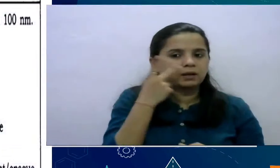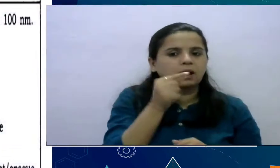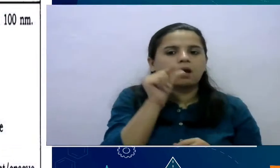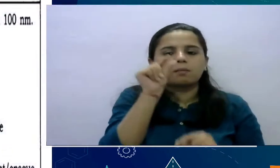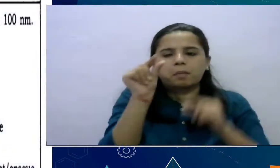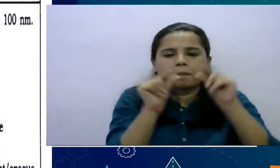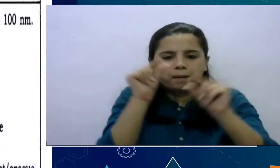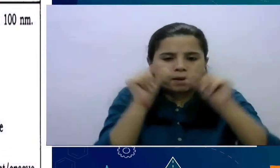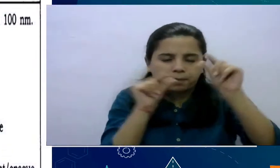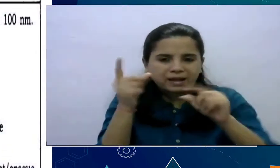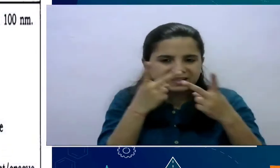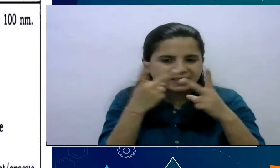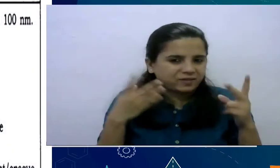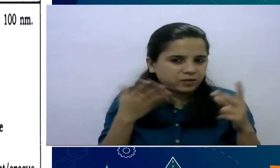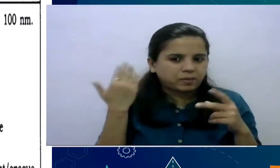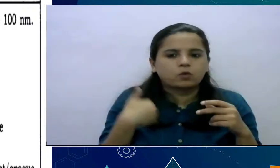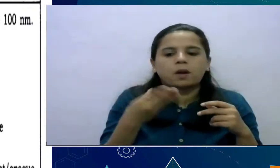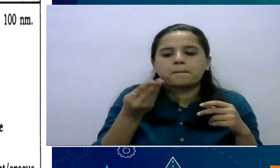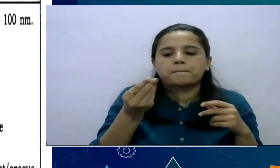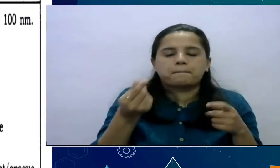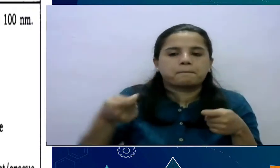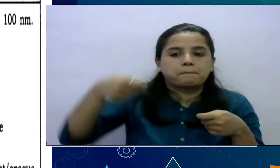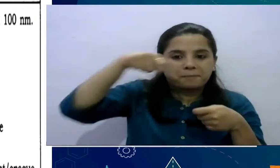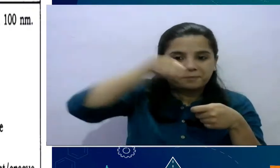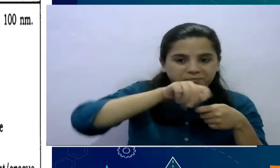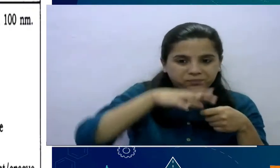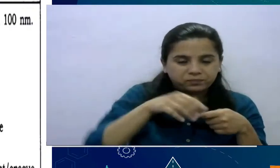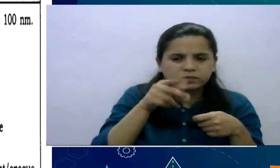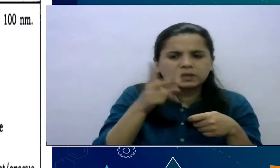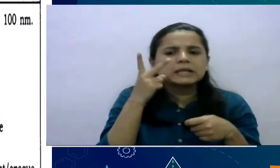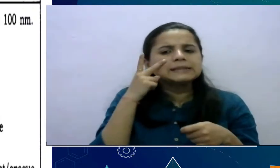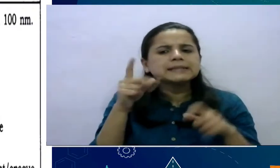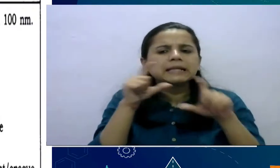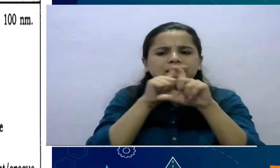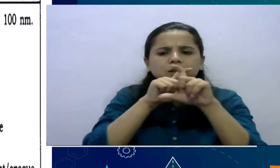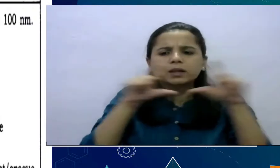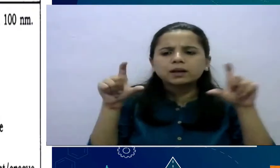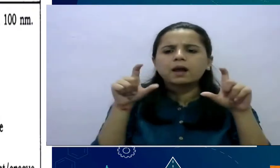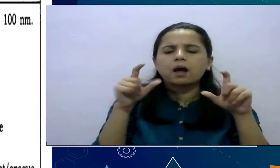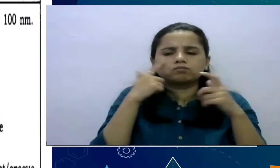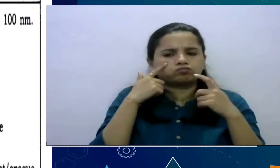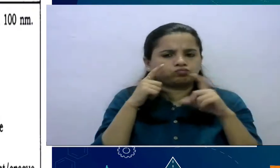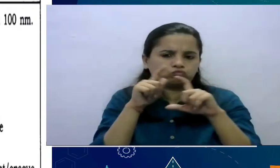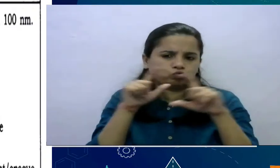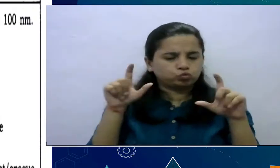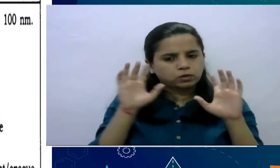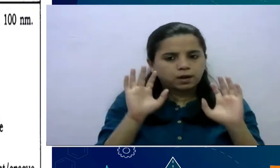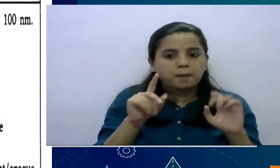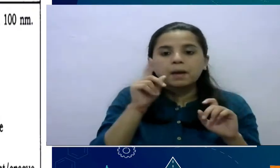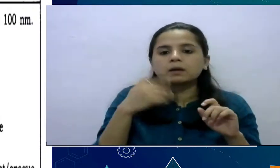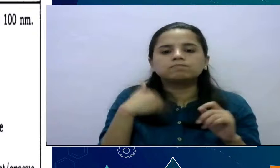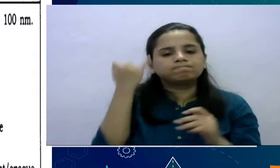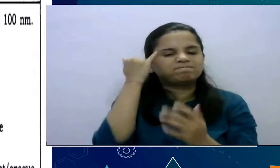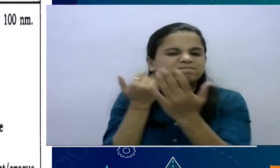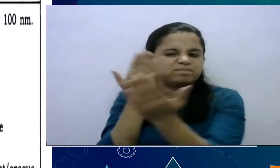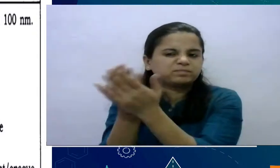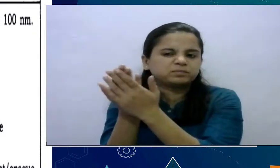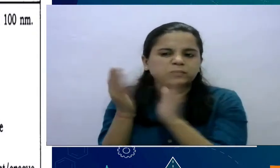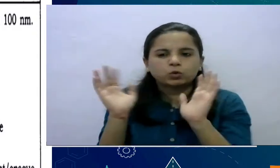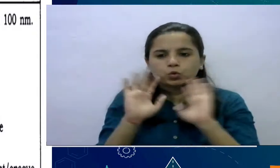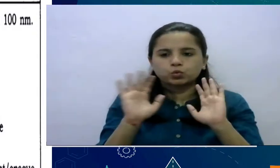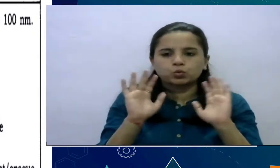sizes, right? So it will look absolutely clear and clean, but definitely I'll not suggest it to